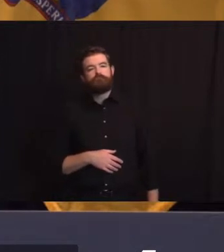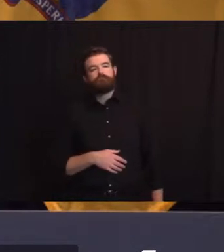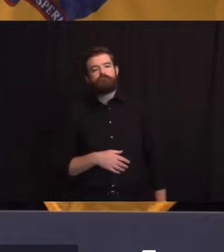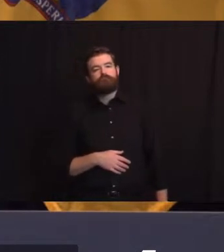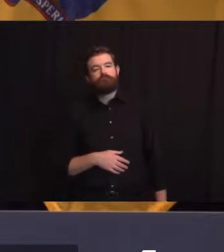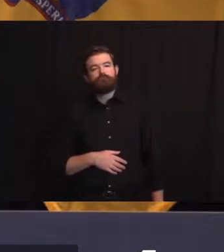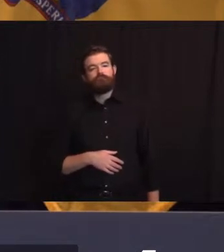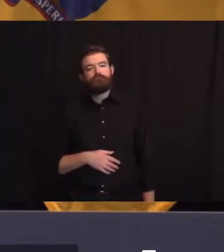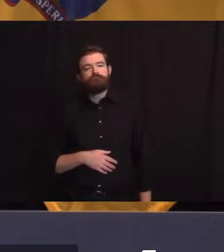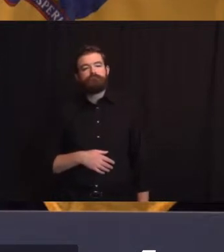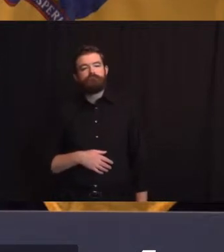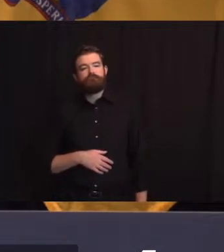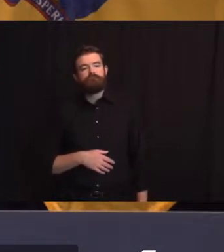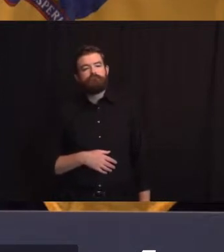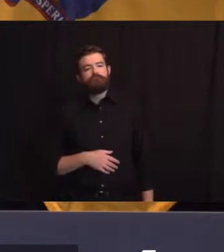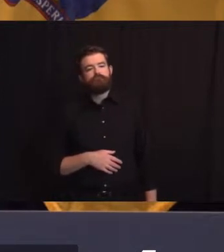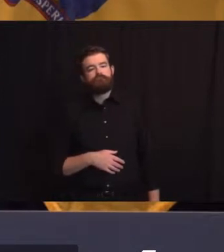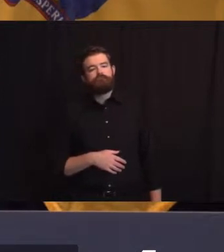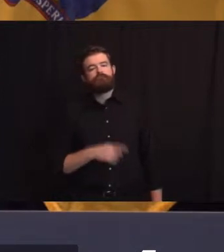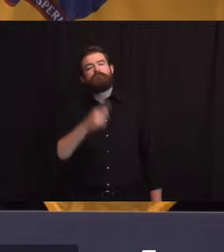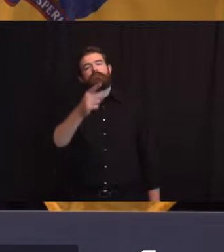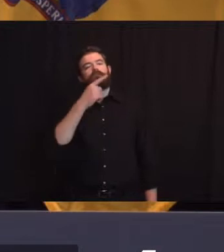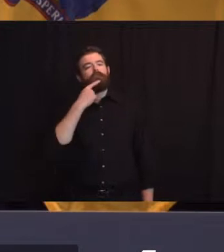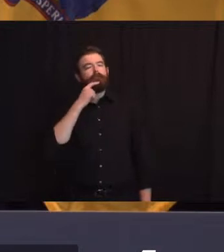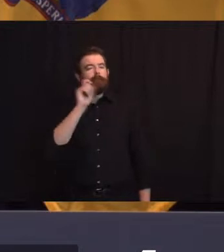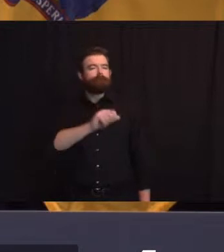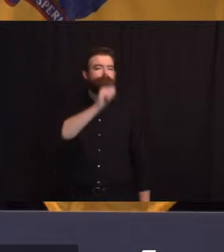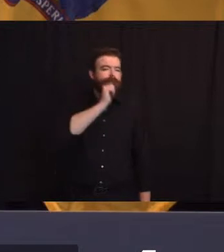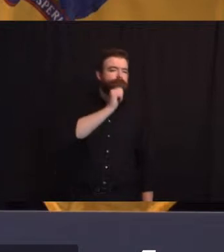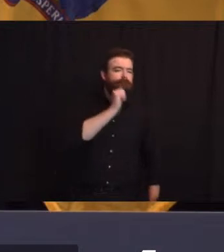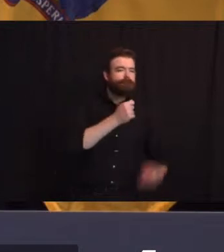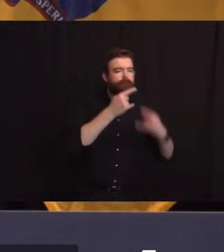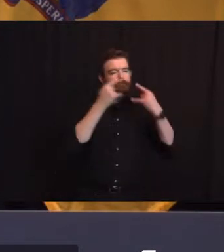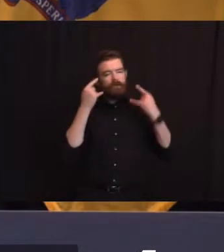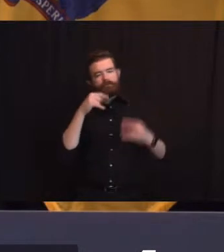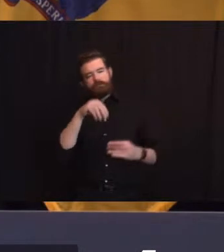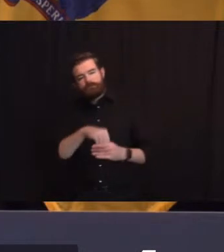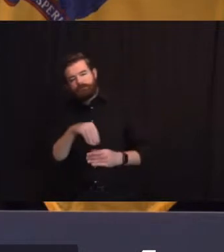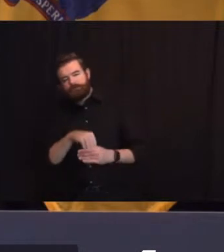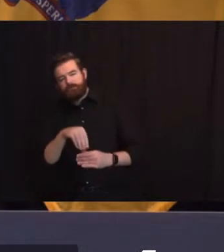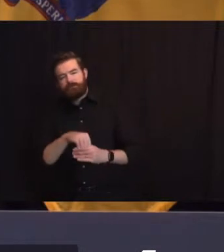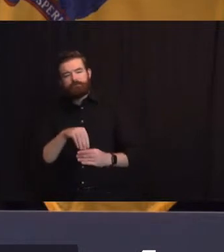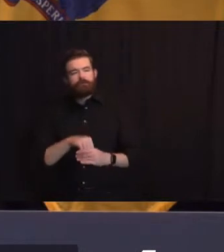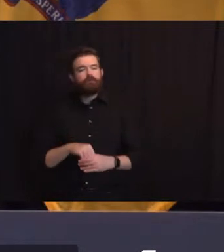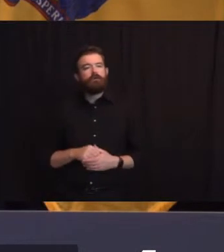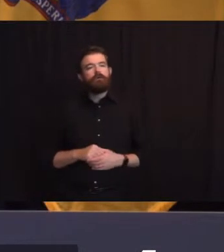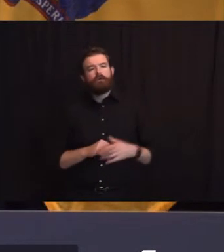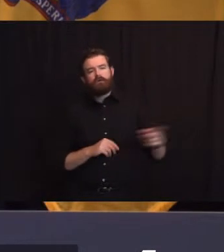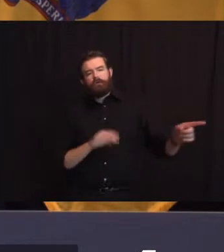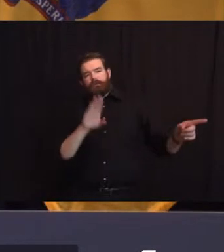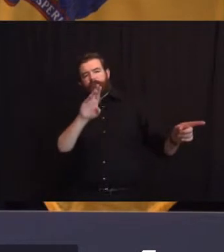masks, I know that Brent had referenced people throwing the masks in the Hudson River.